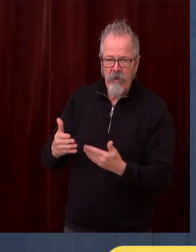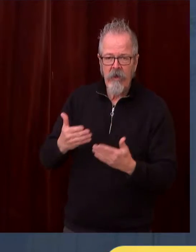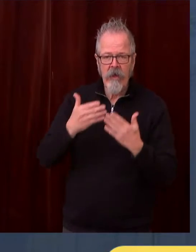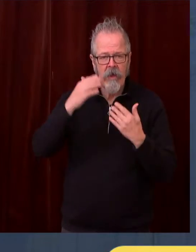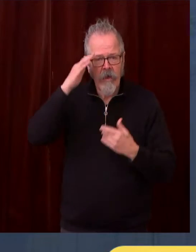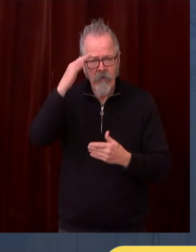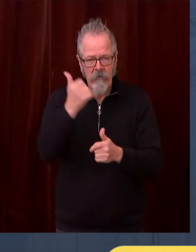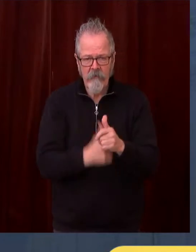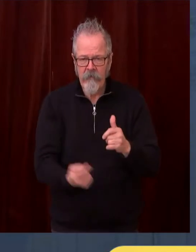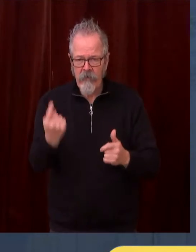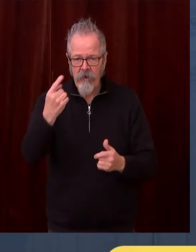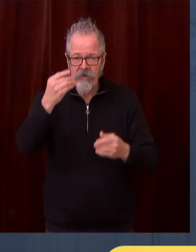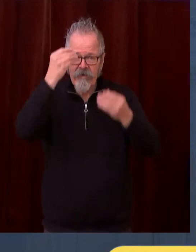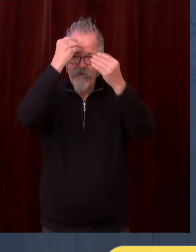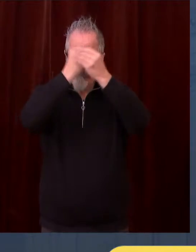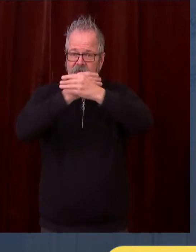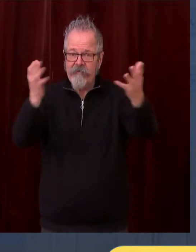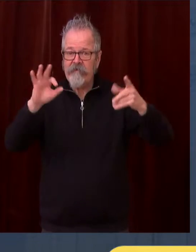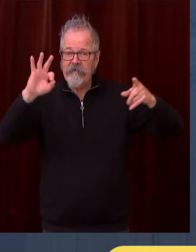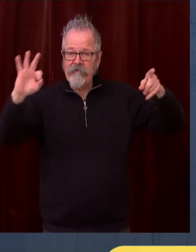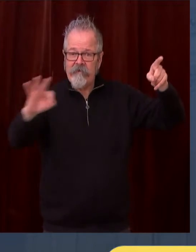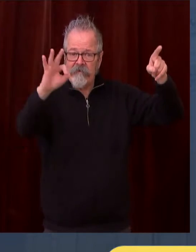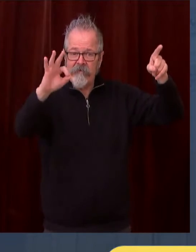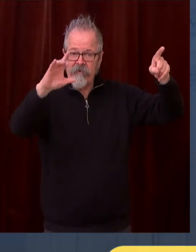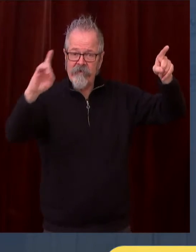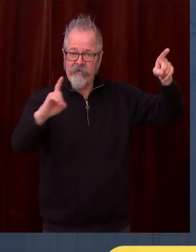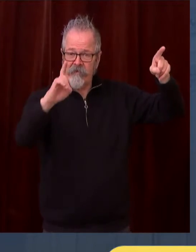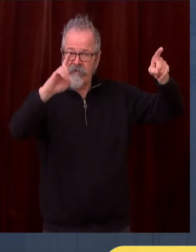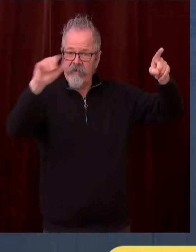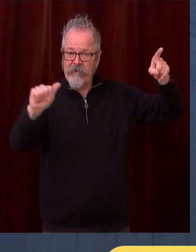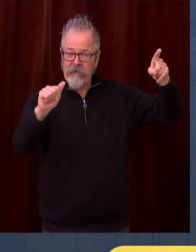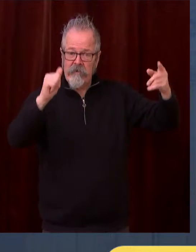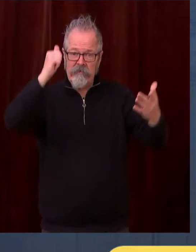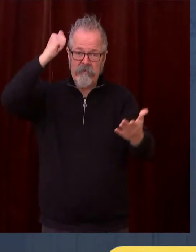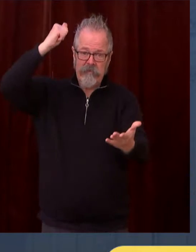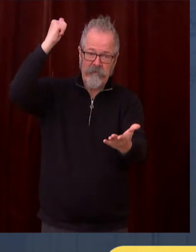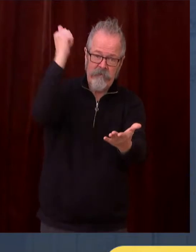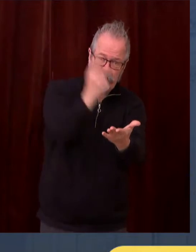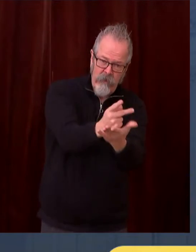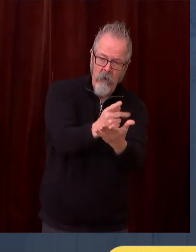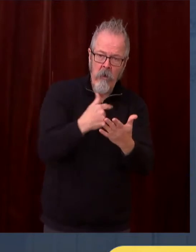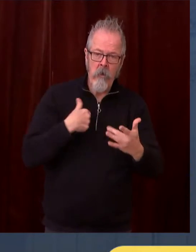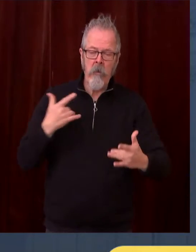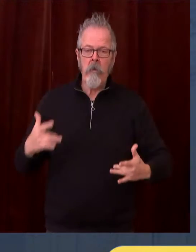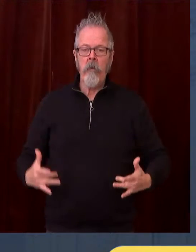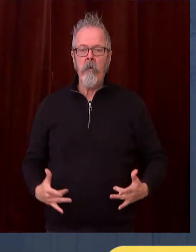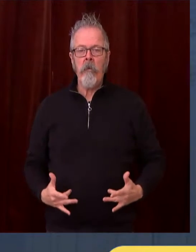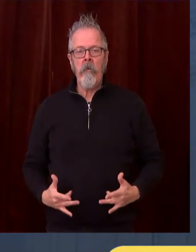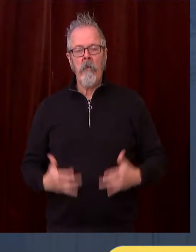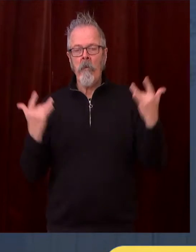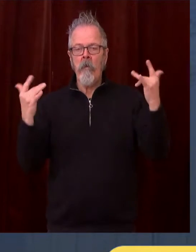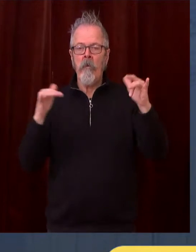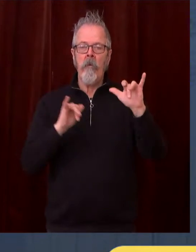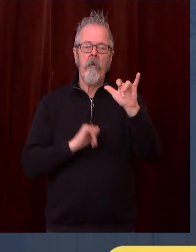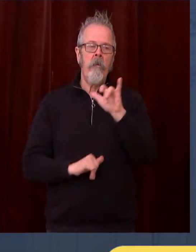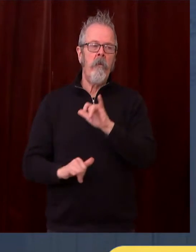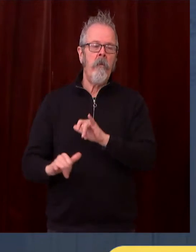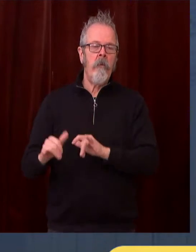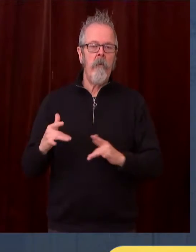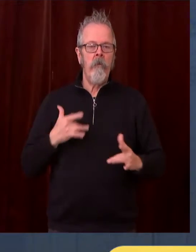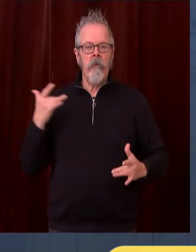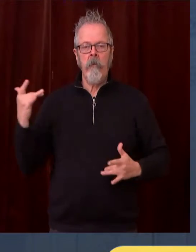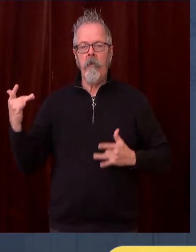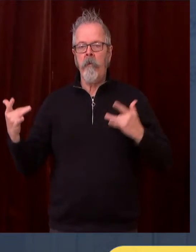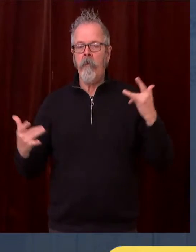incredibly exciting milestone in this pandemic. The news is coming at a time when COVID-19 activity